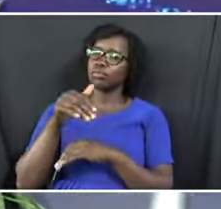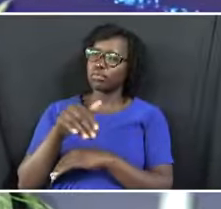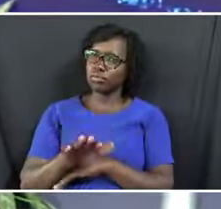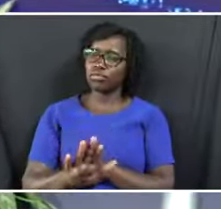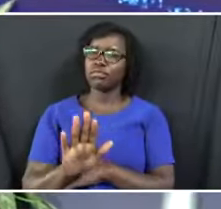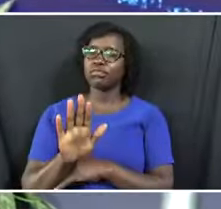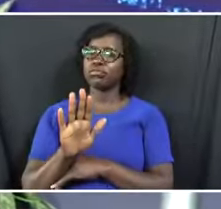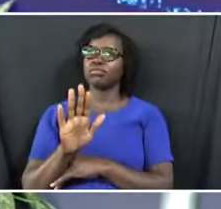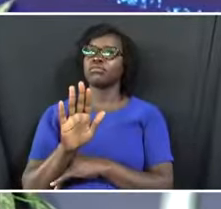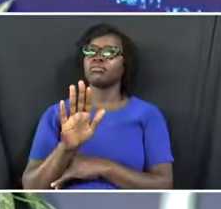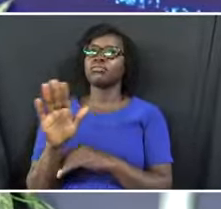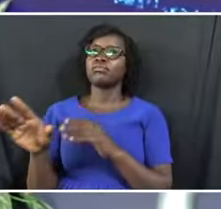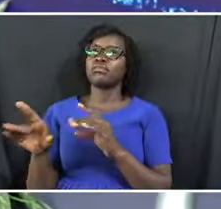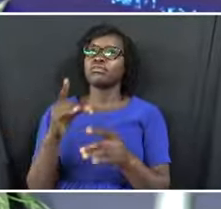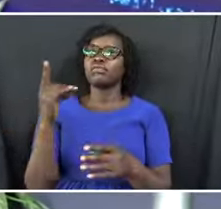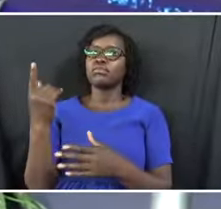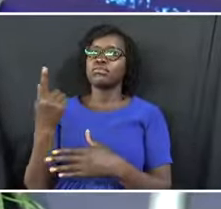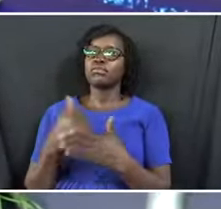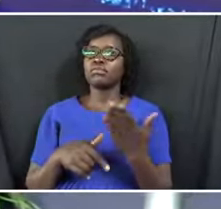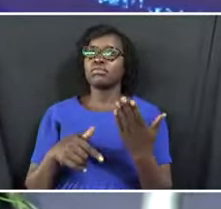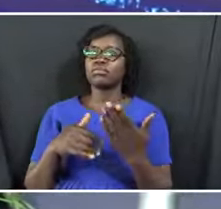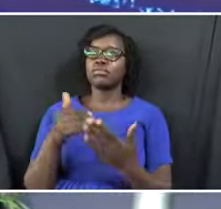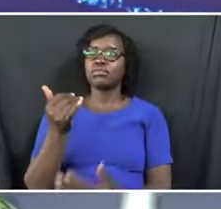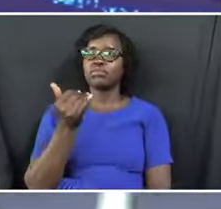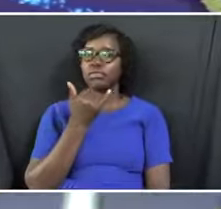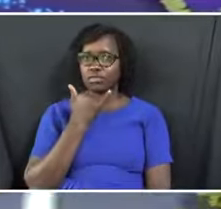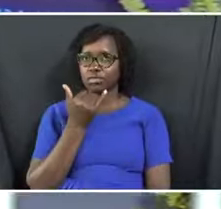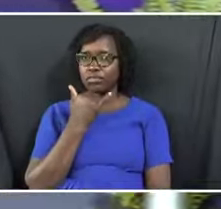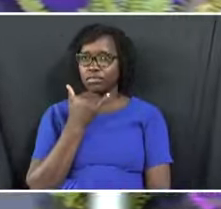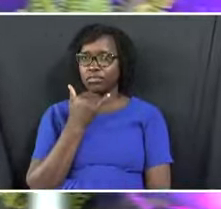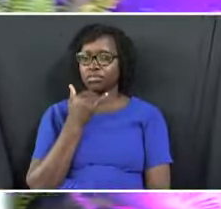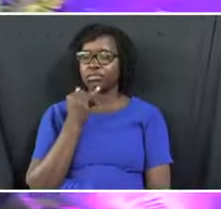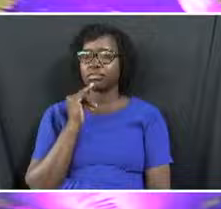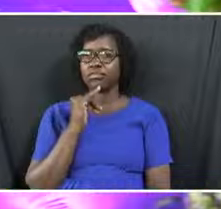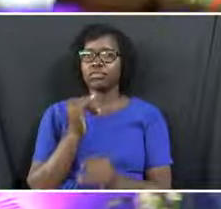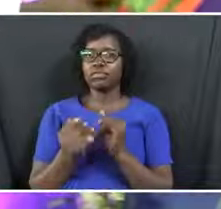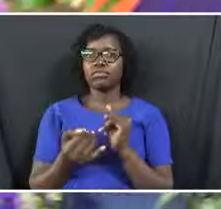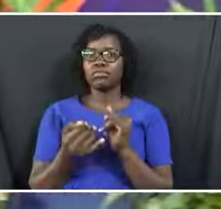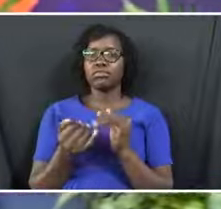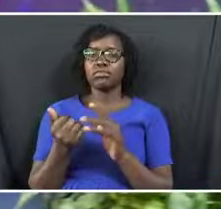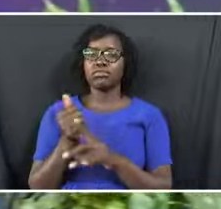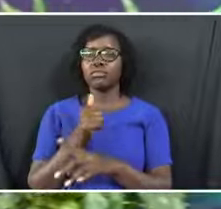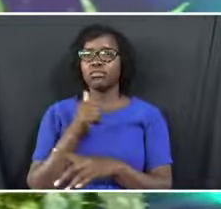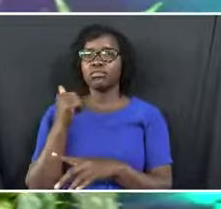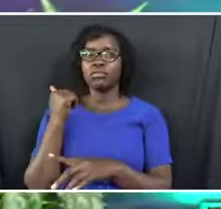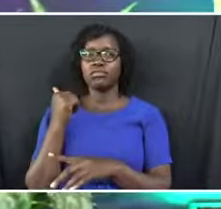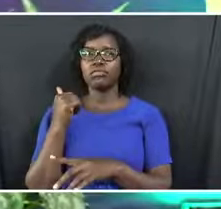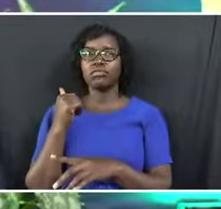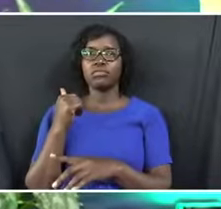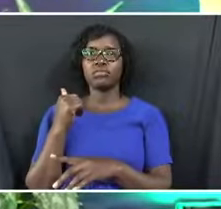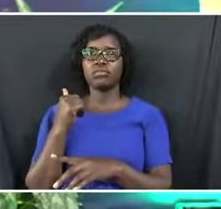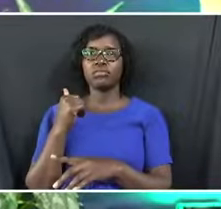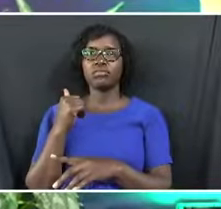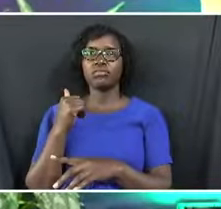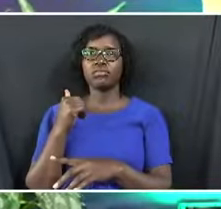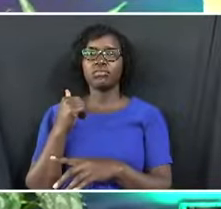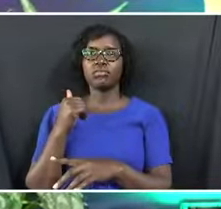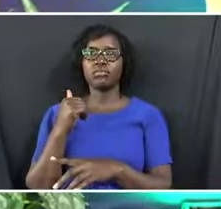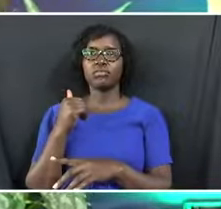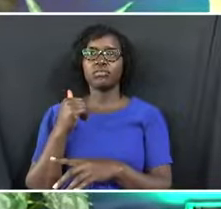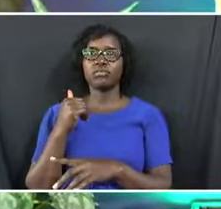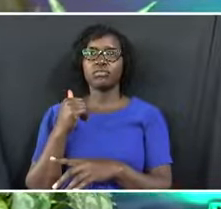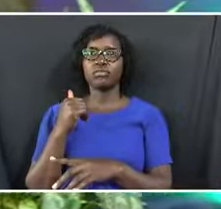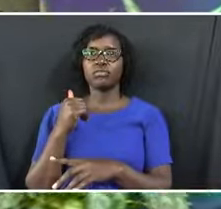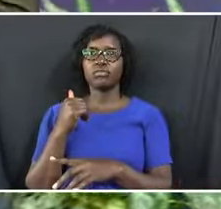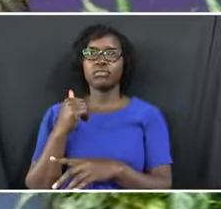out by doing what is not right, and on the wrong run, the rejection and the disrespect,